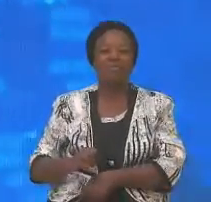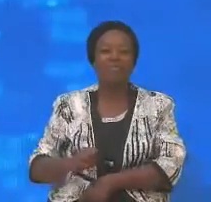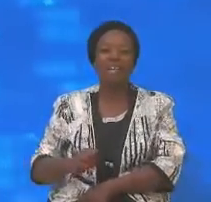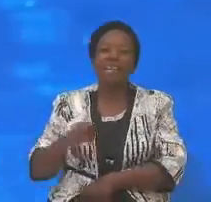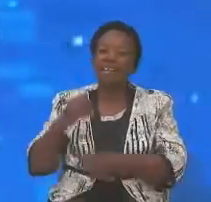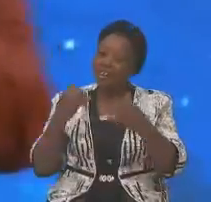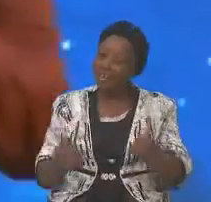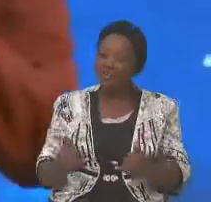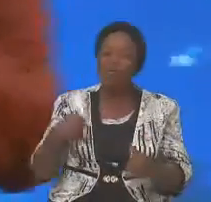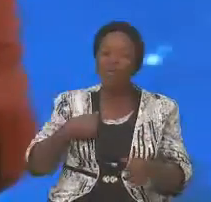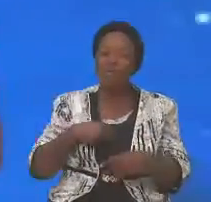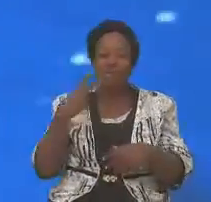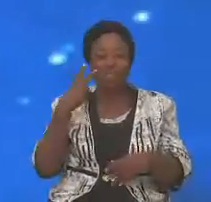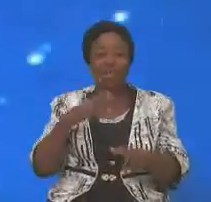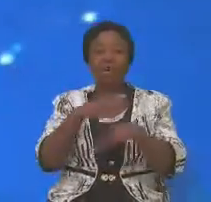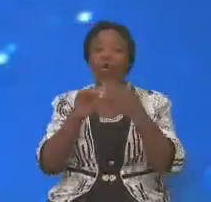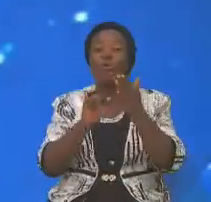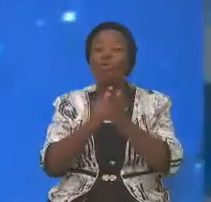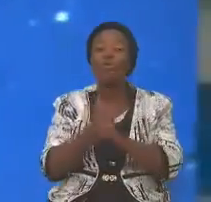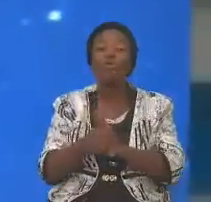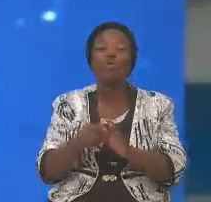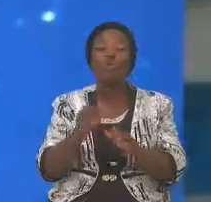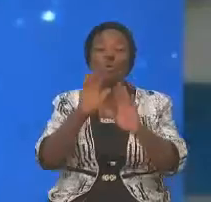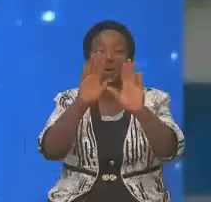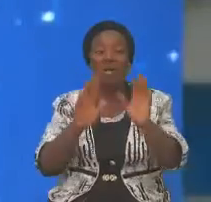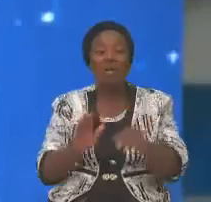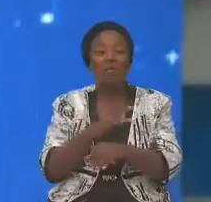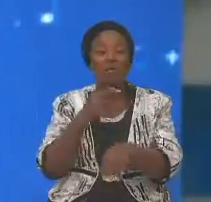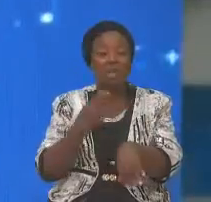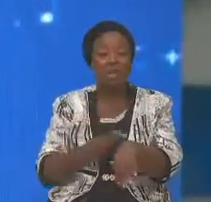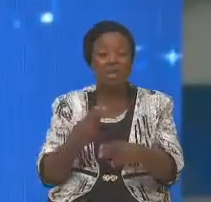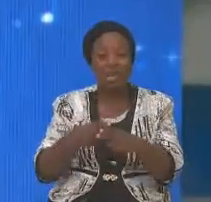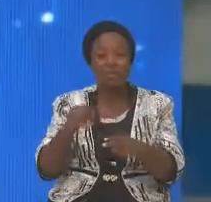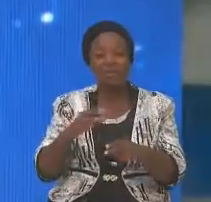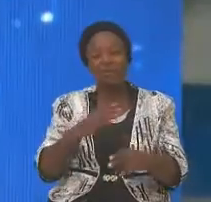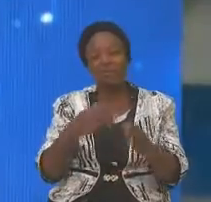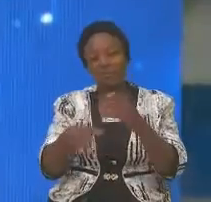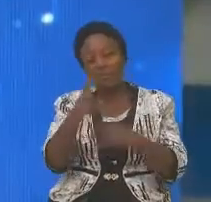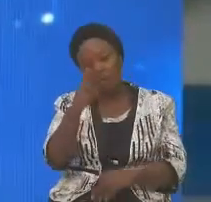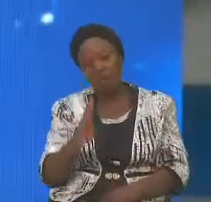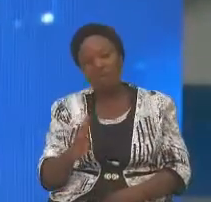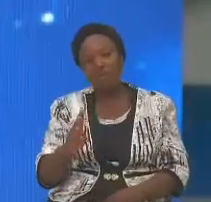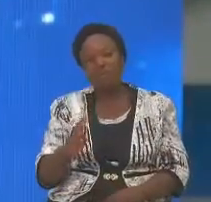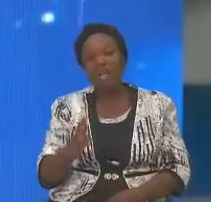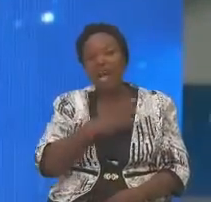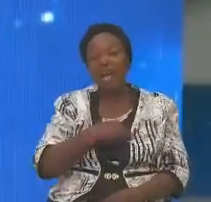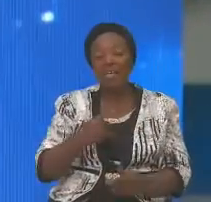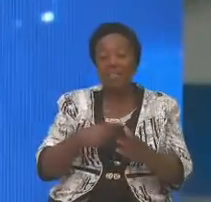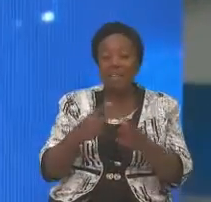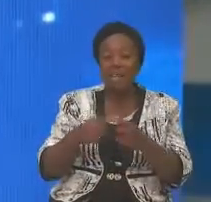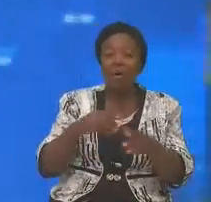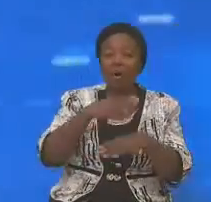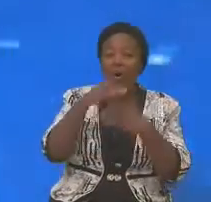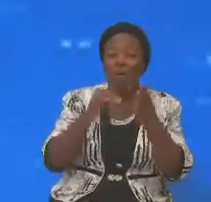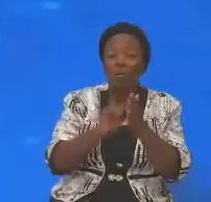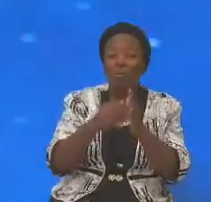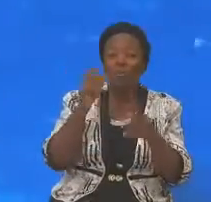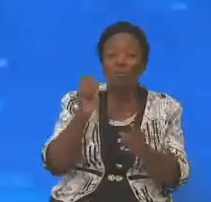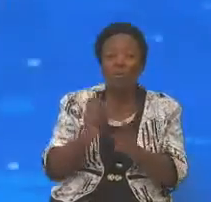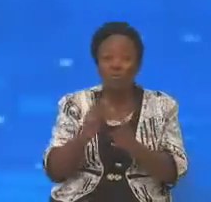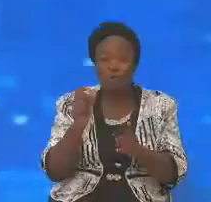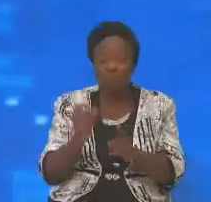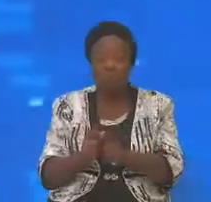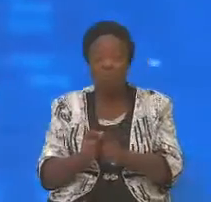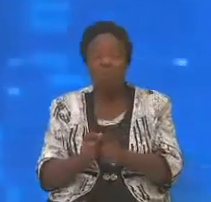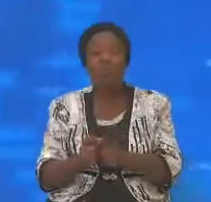forever. We're looking at all those redemptive names of God, and